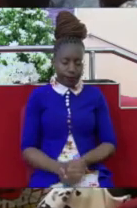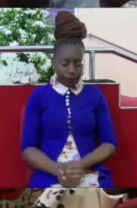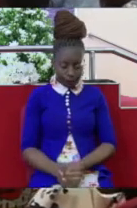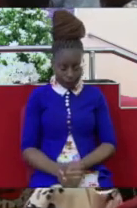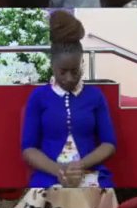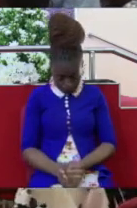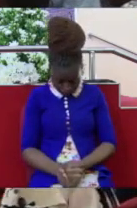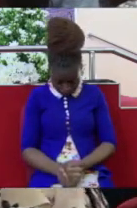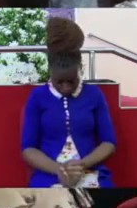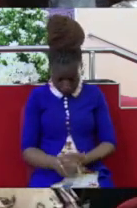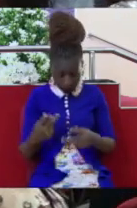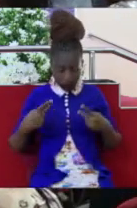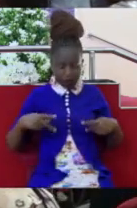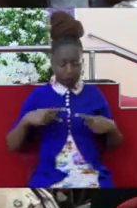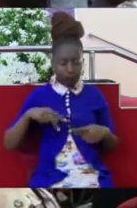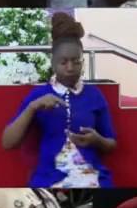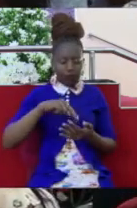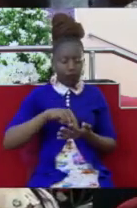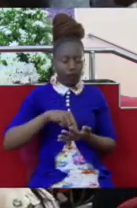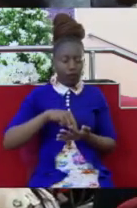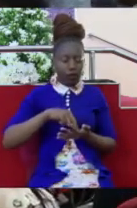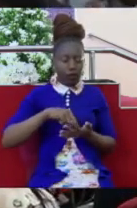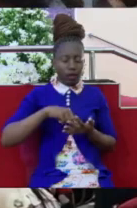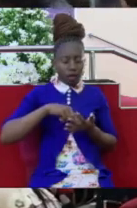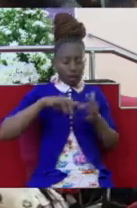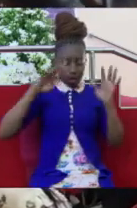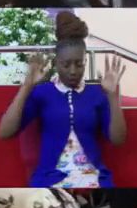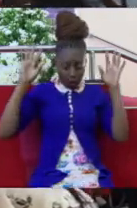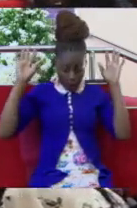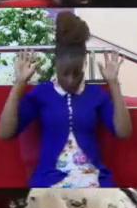Now those that are standing, lift up both hands.